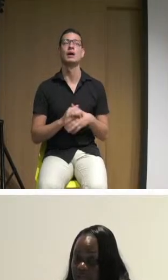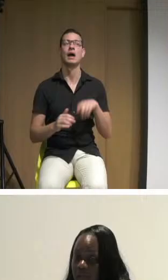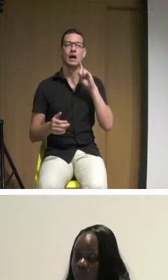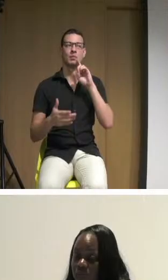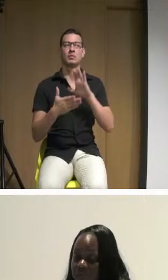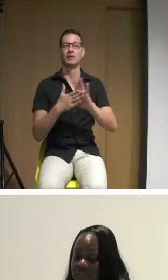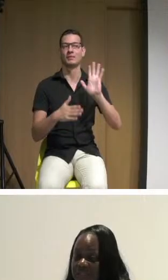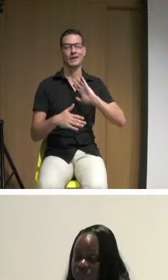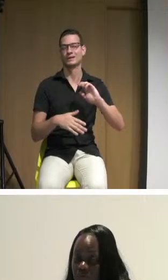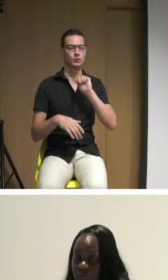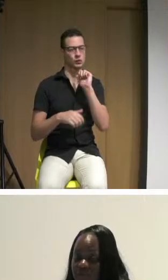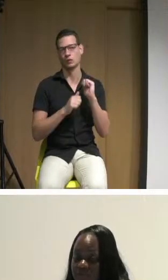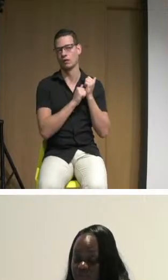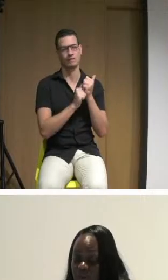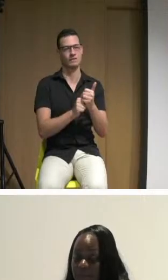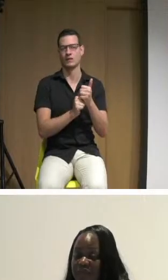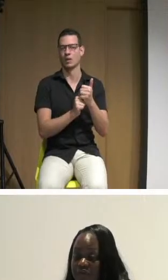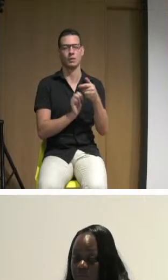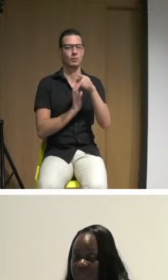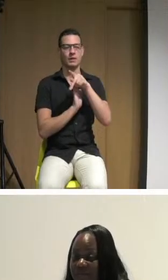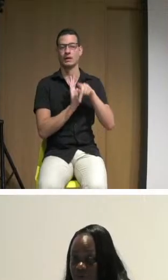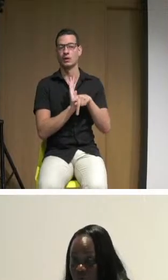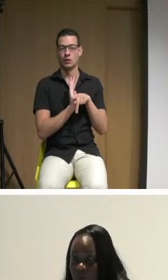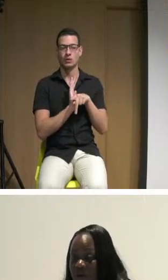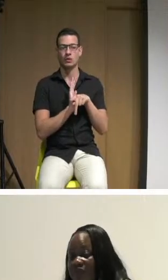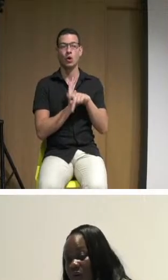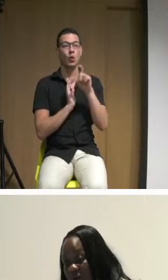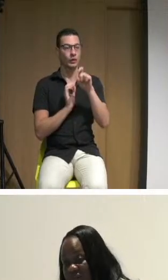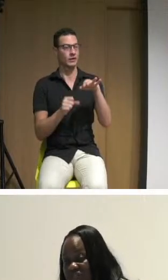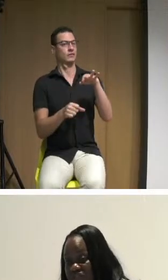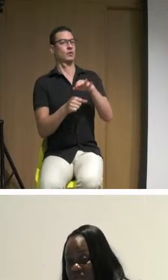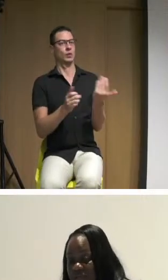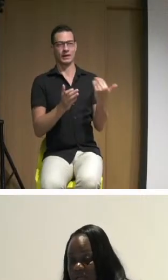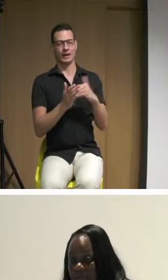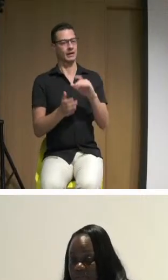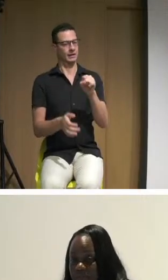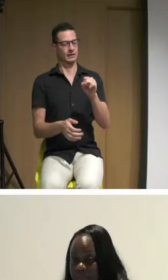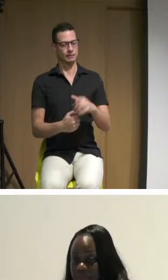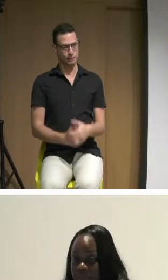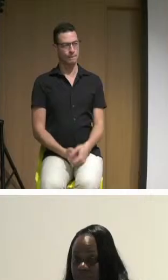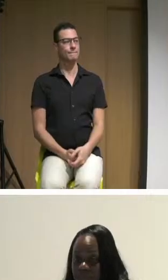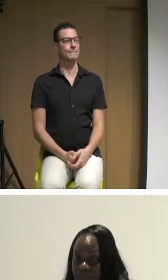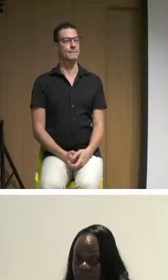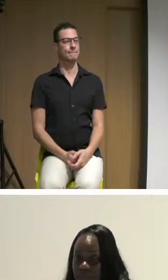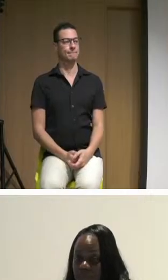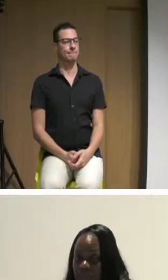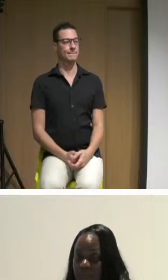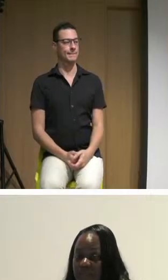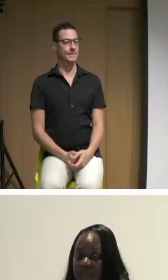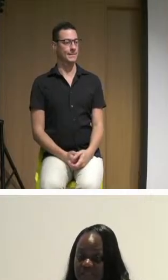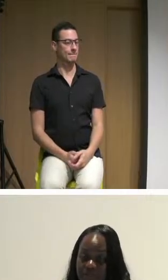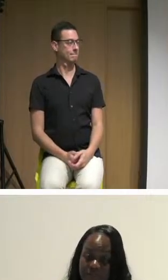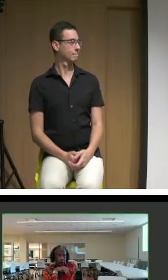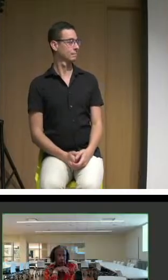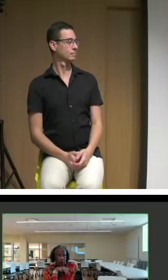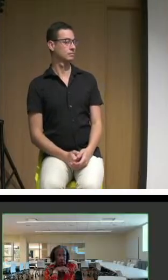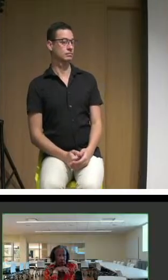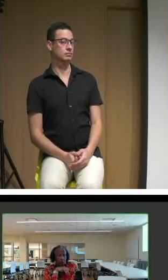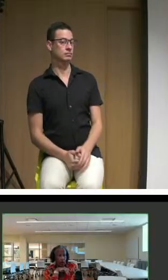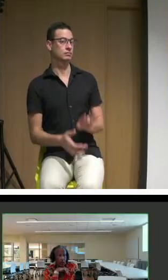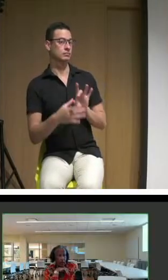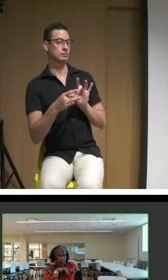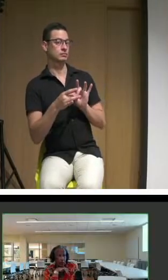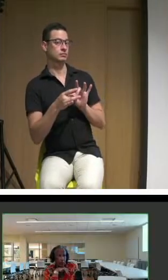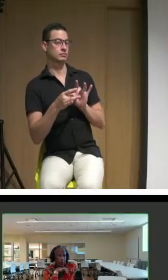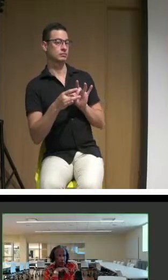compliance, and we would need to vote, affirm that vote for our vice chair again. Madam Chair, Yes, so